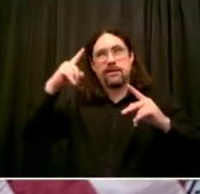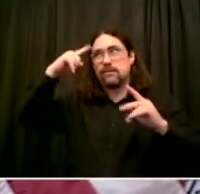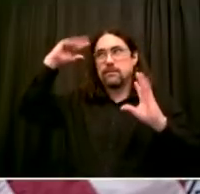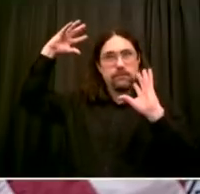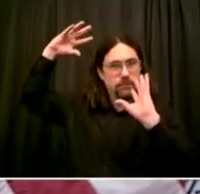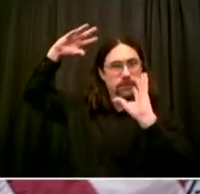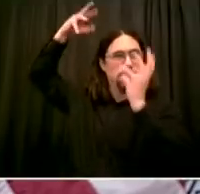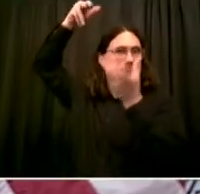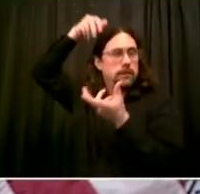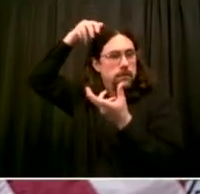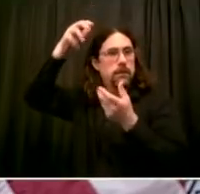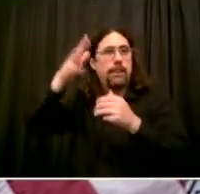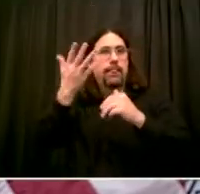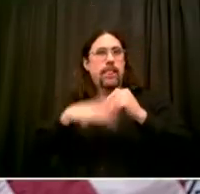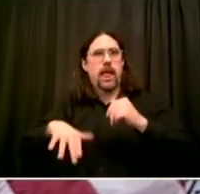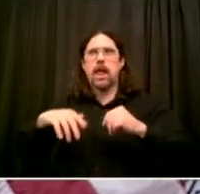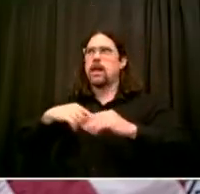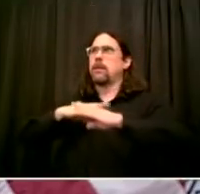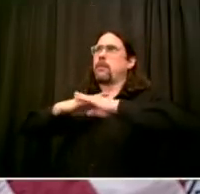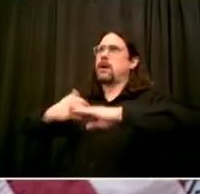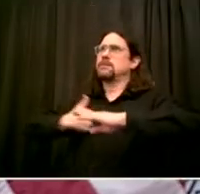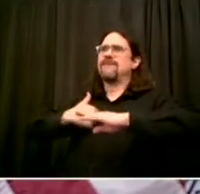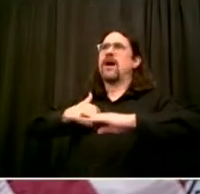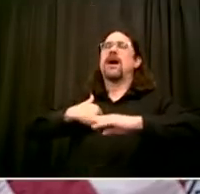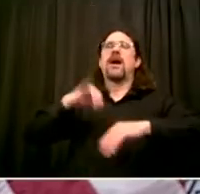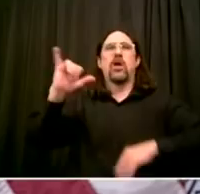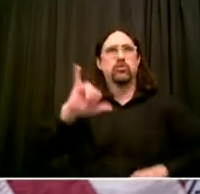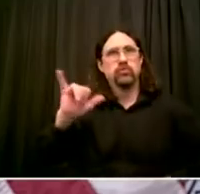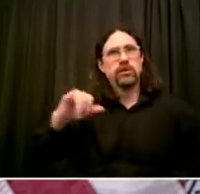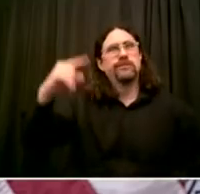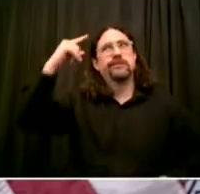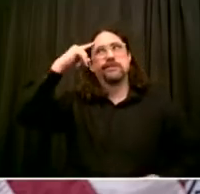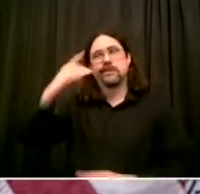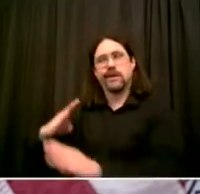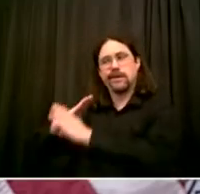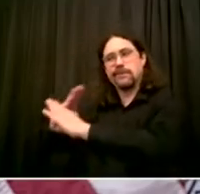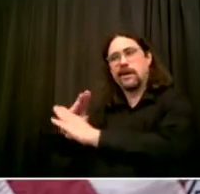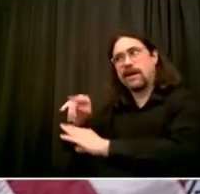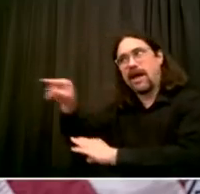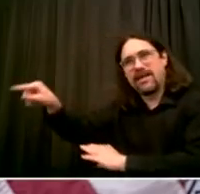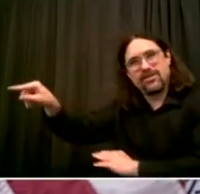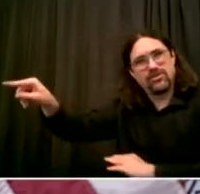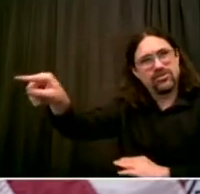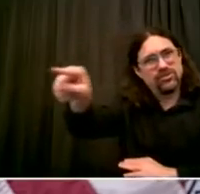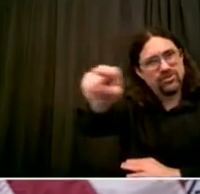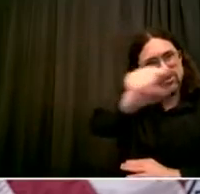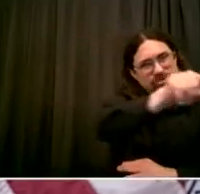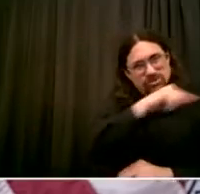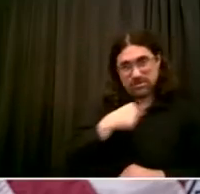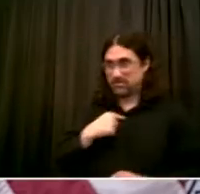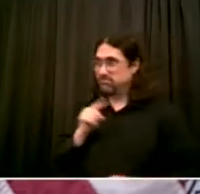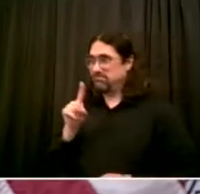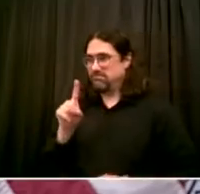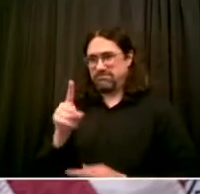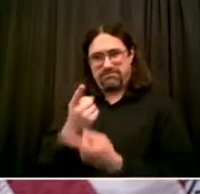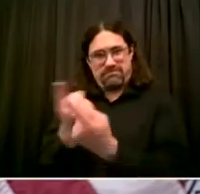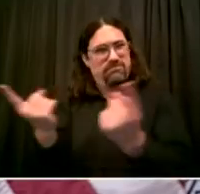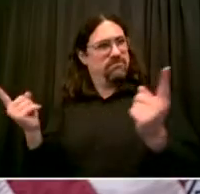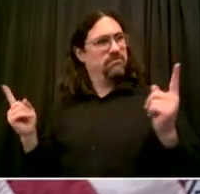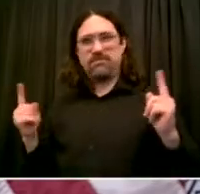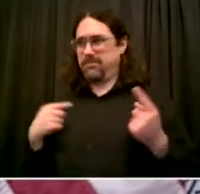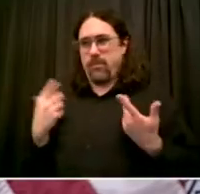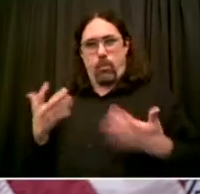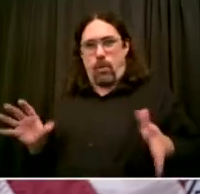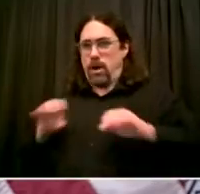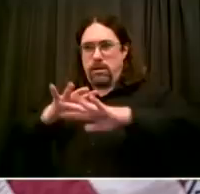her team are doing. When we say take care, we're really trying to help people know this will be a very positive, supportive experience, well facilitated, everything